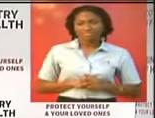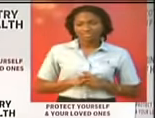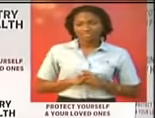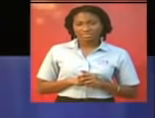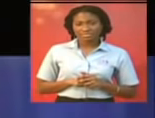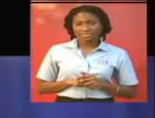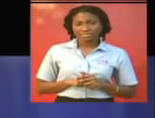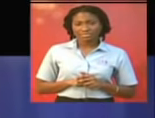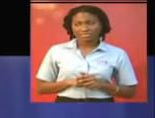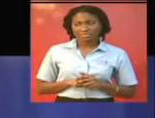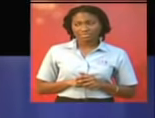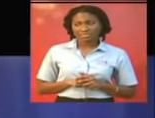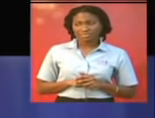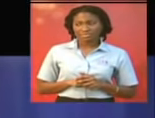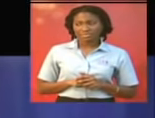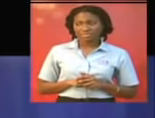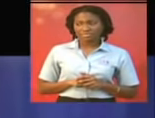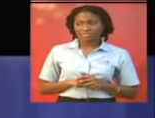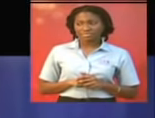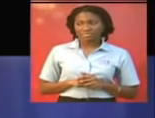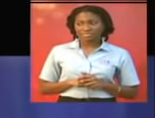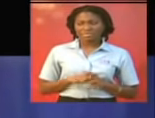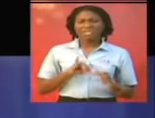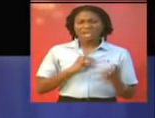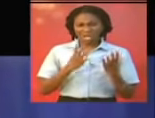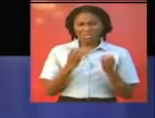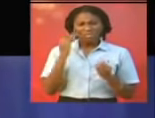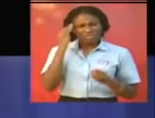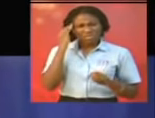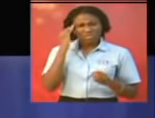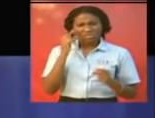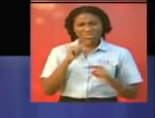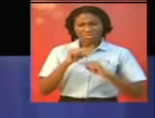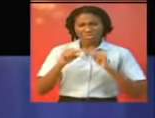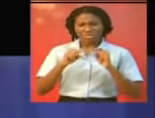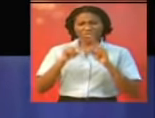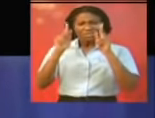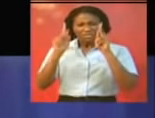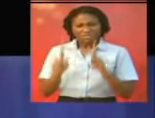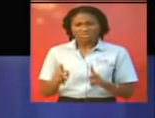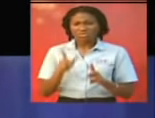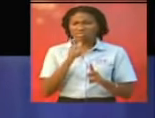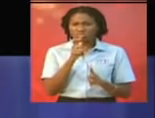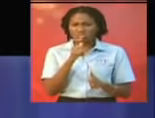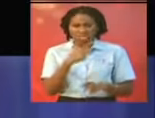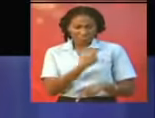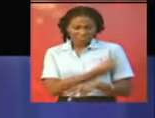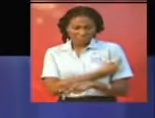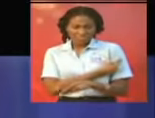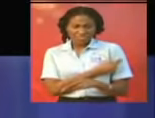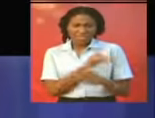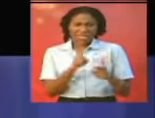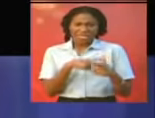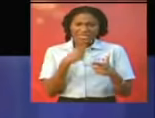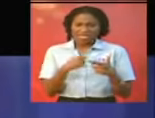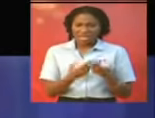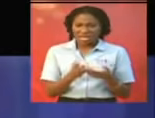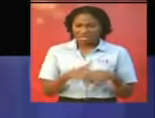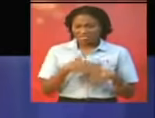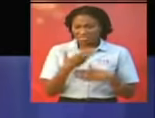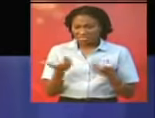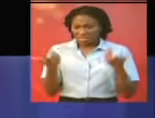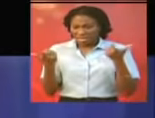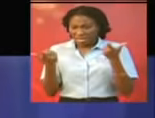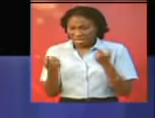question with the case of the person who had VITT. How many persons, if any, have we